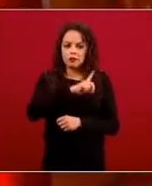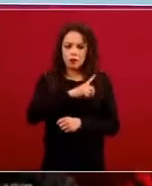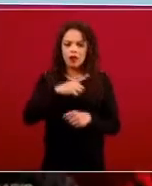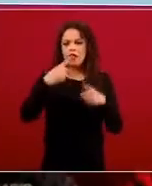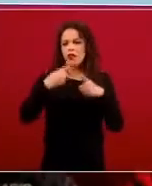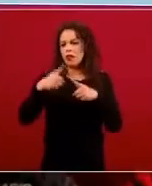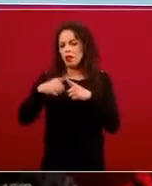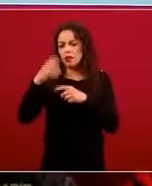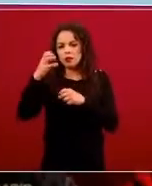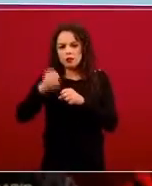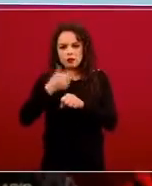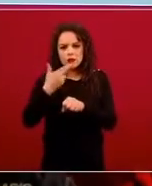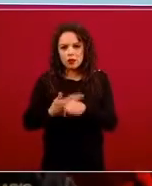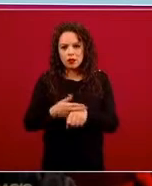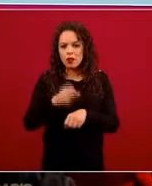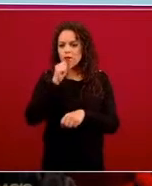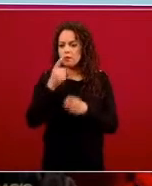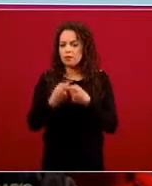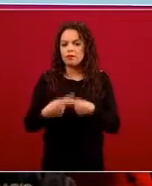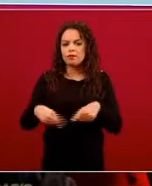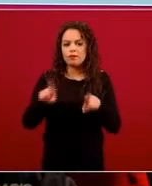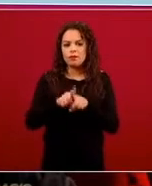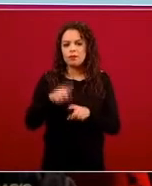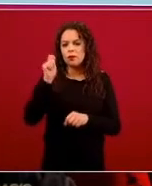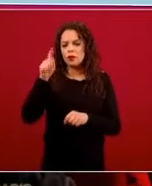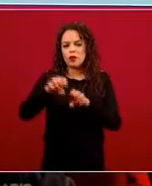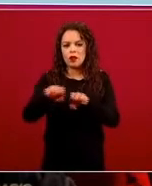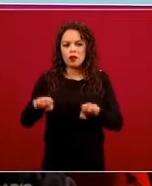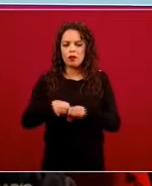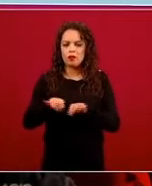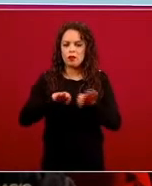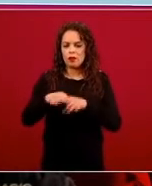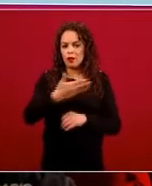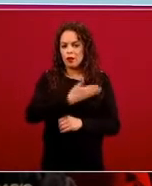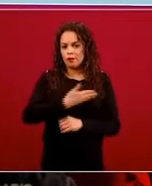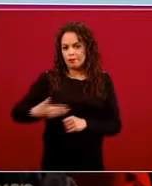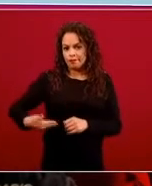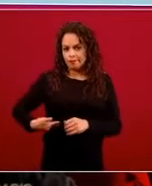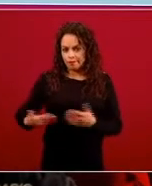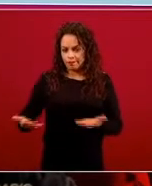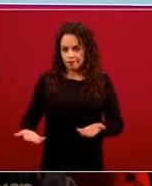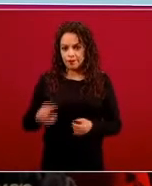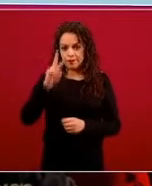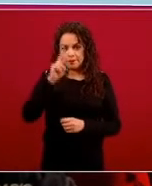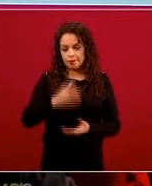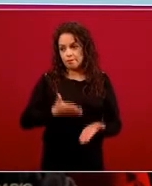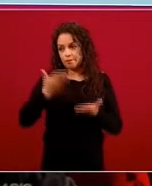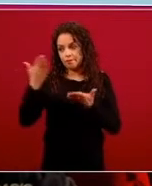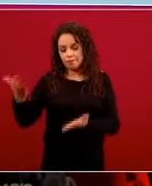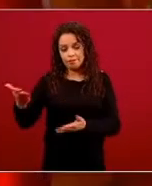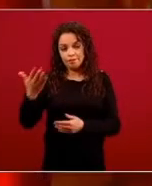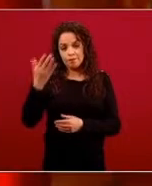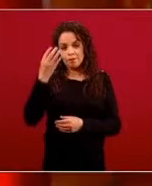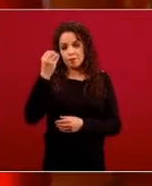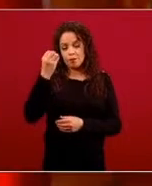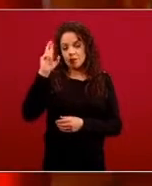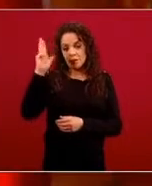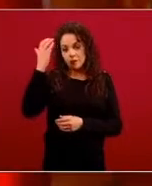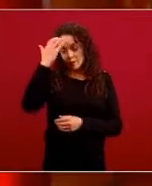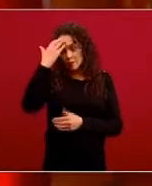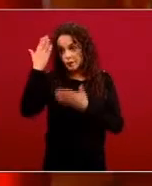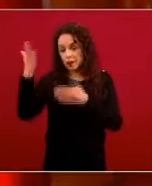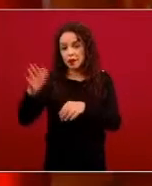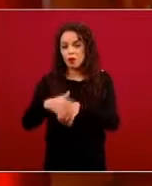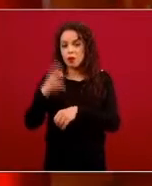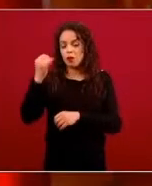being spokespeople to get this information and truly have a good idea about how we were